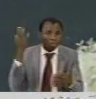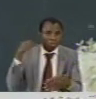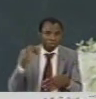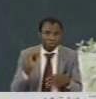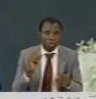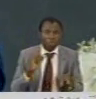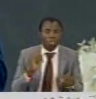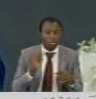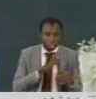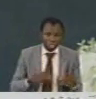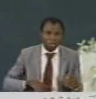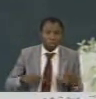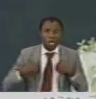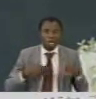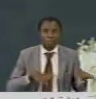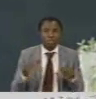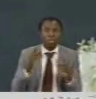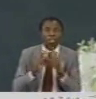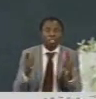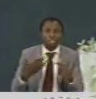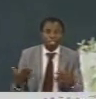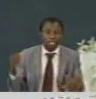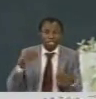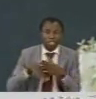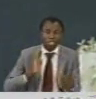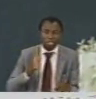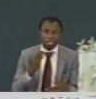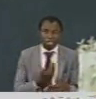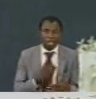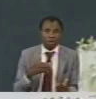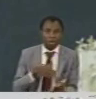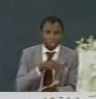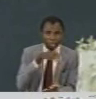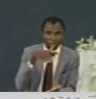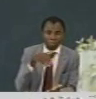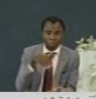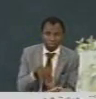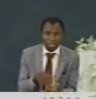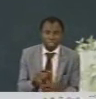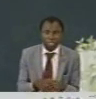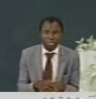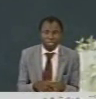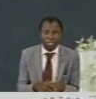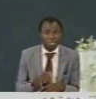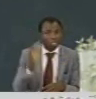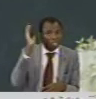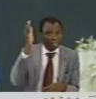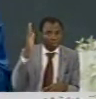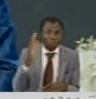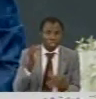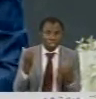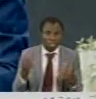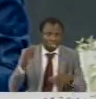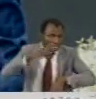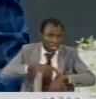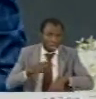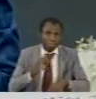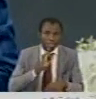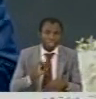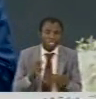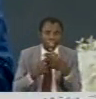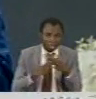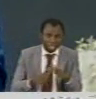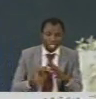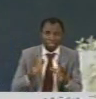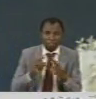done great things in our midst. Start coming out. Testimony time is starting very soon